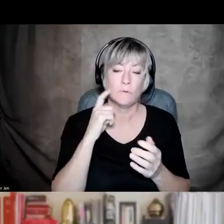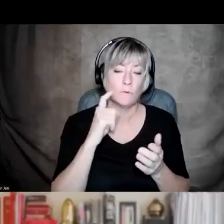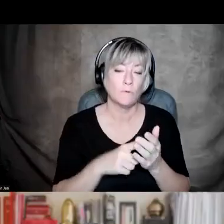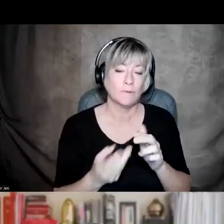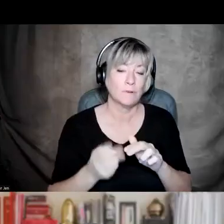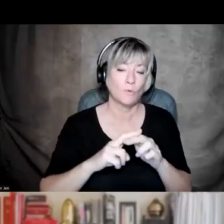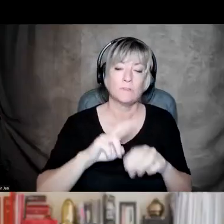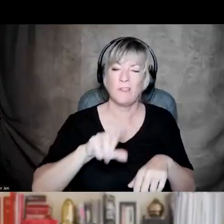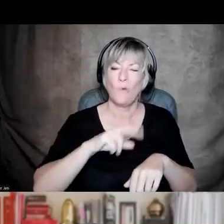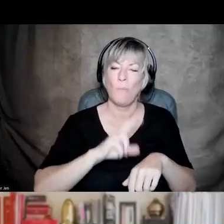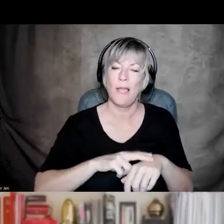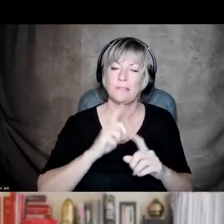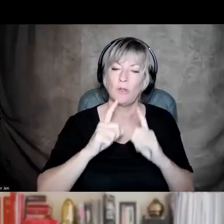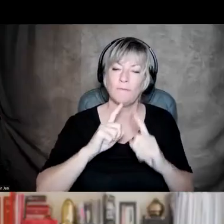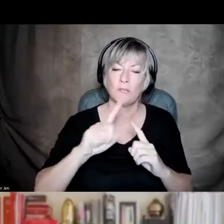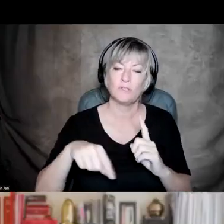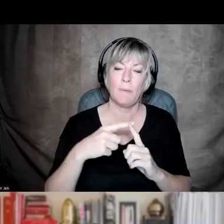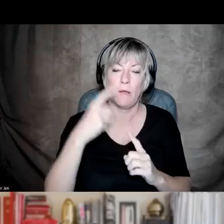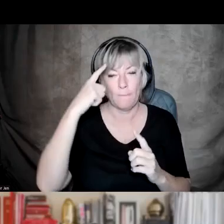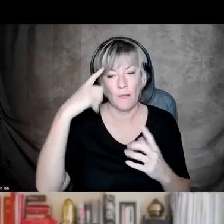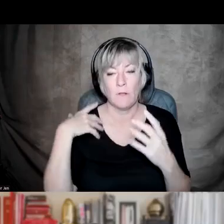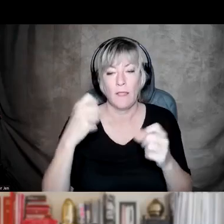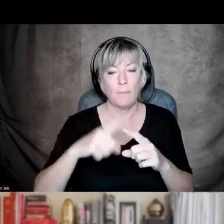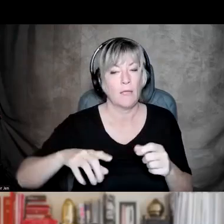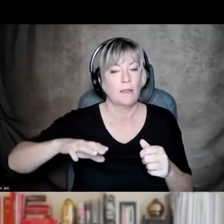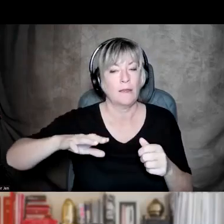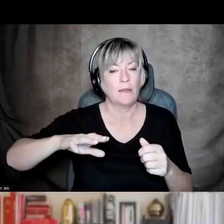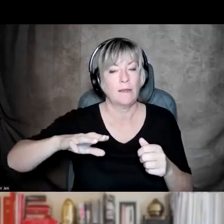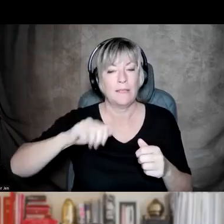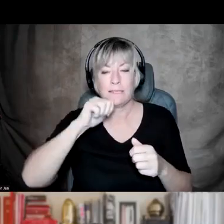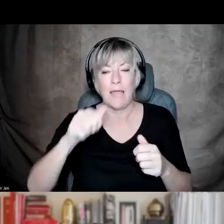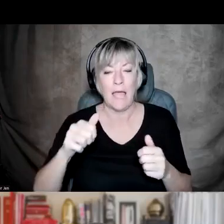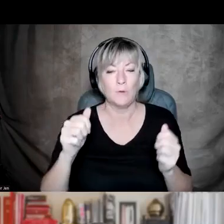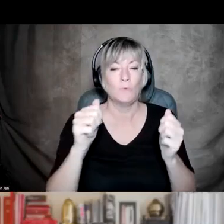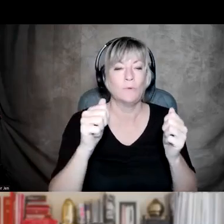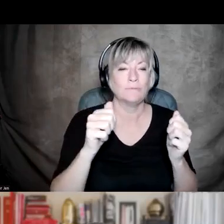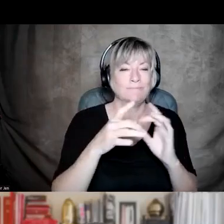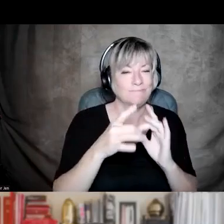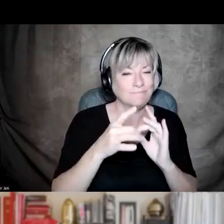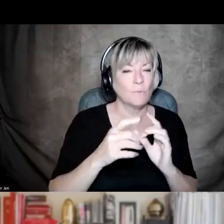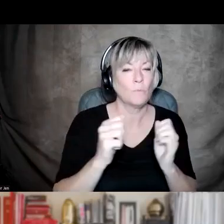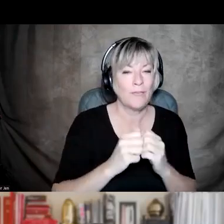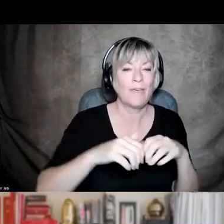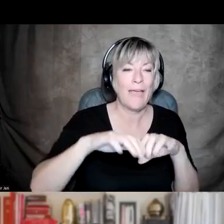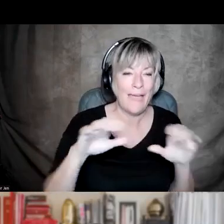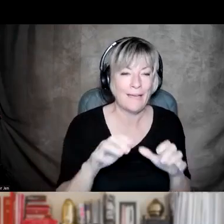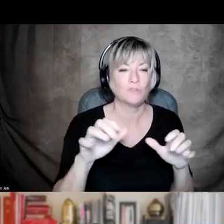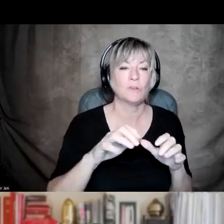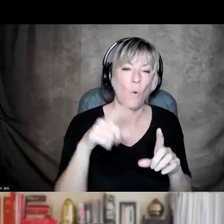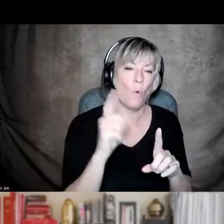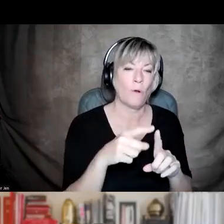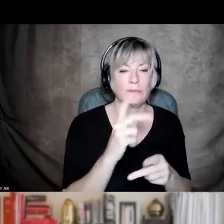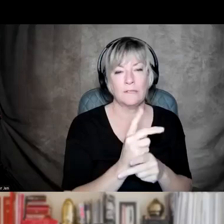normalizing conversations around mental health, but it hasn't come hand in hand with action-oriented and access to care messaging. Can you